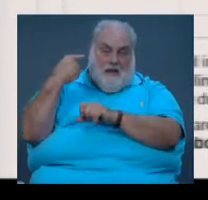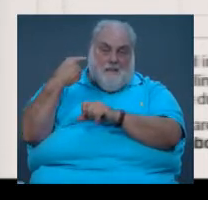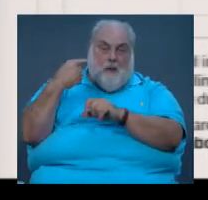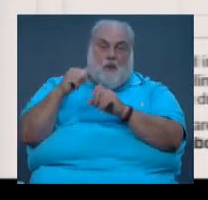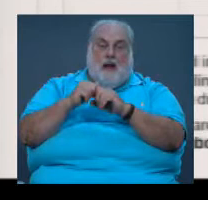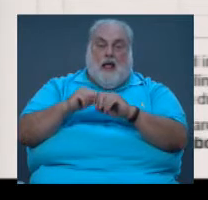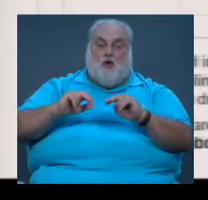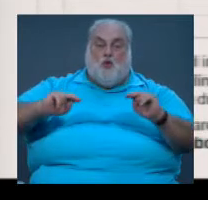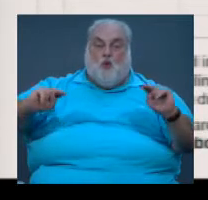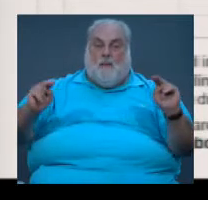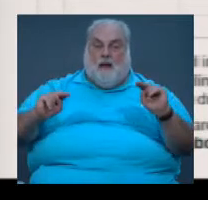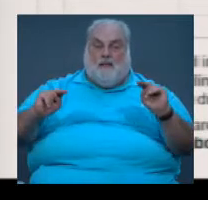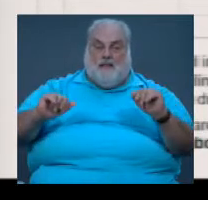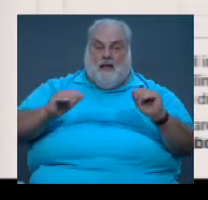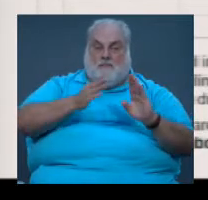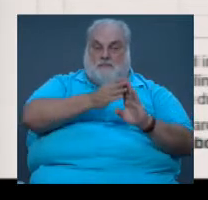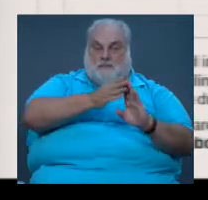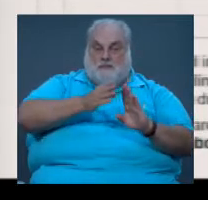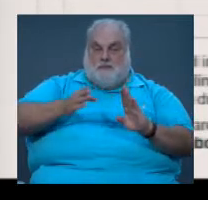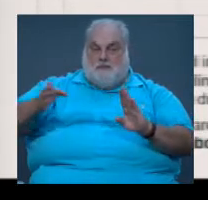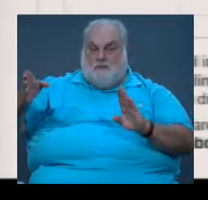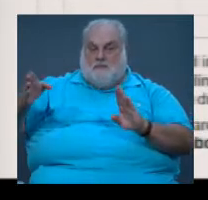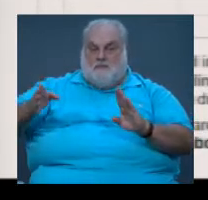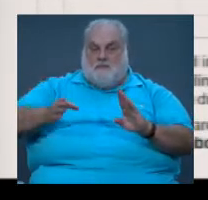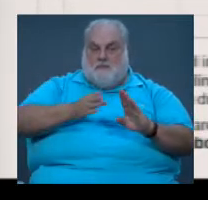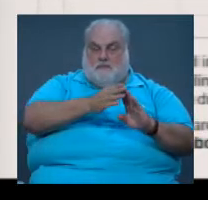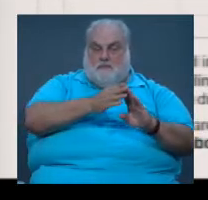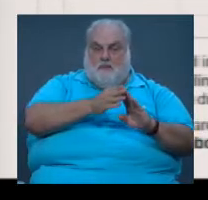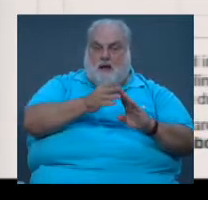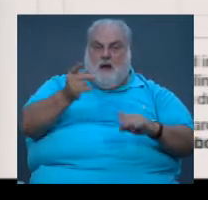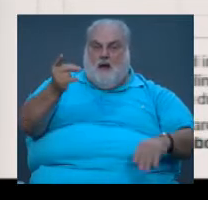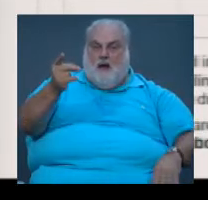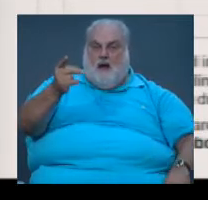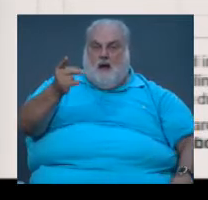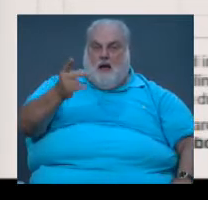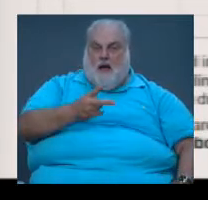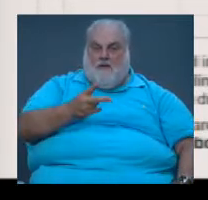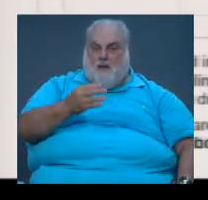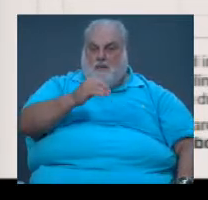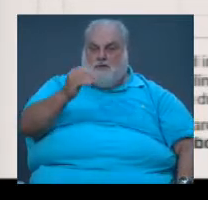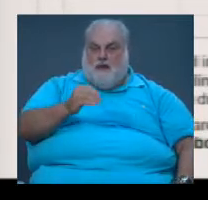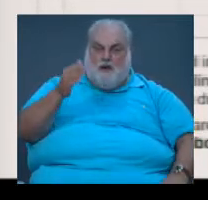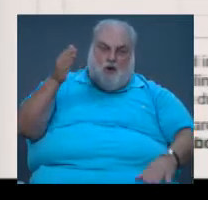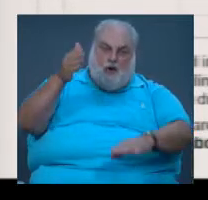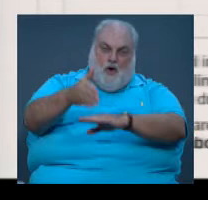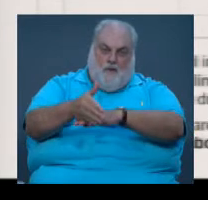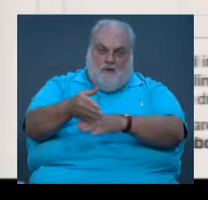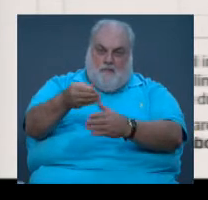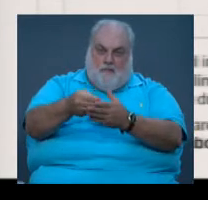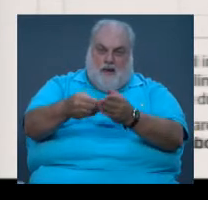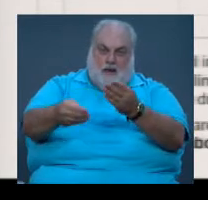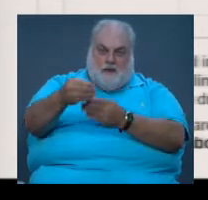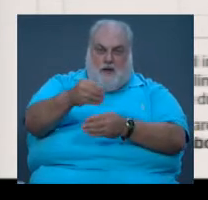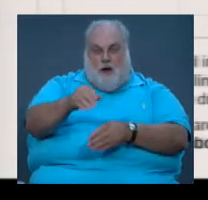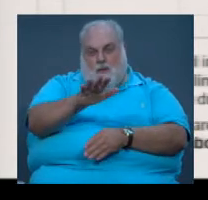those results for April, what we're looking at is 0.5% over budget, which is about